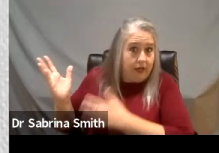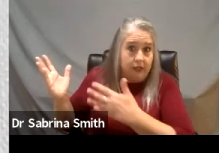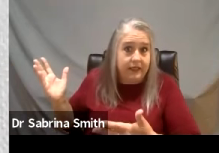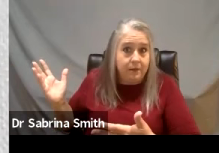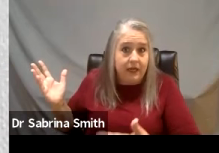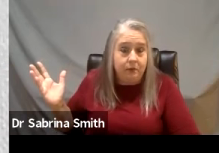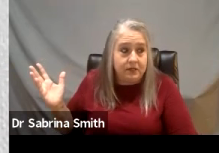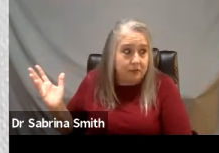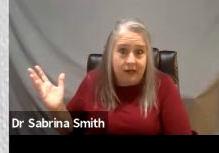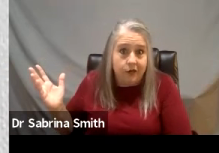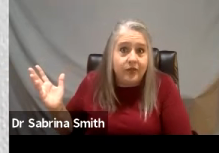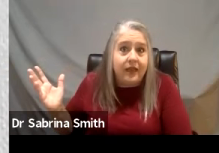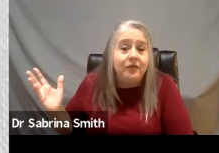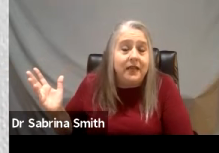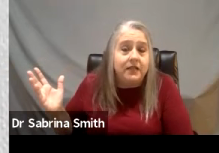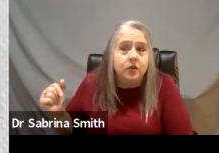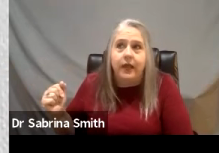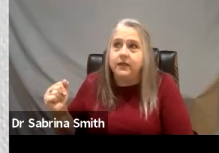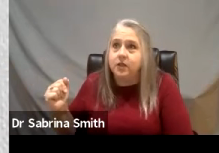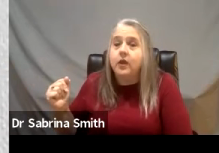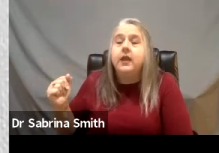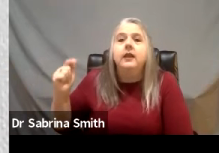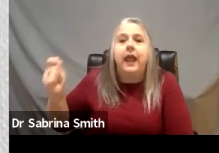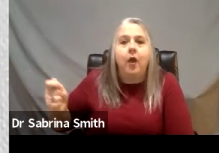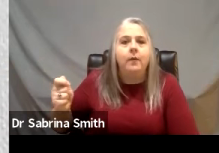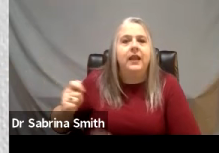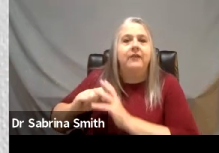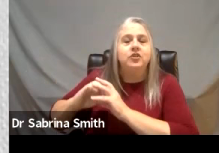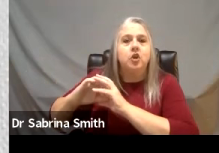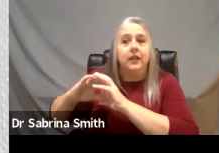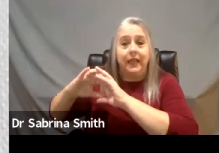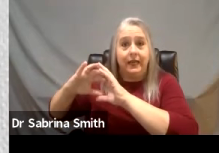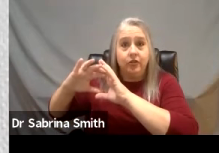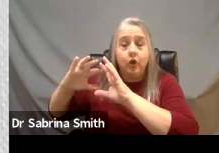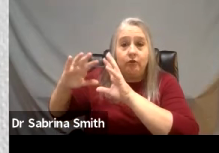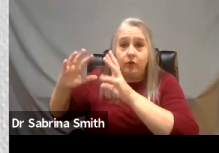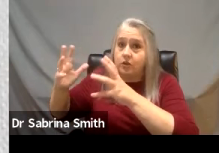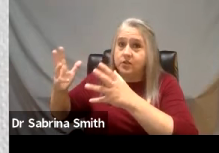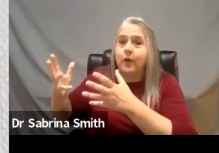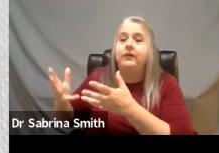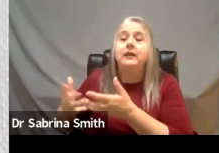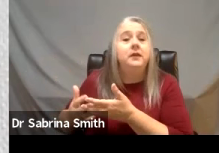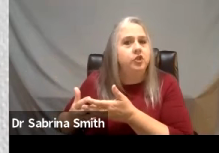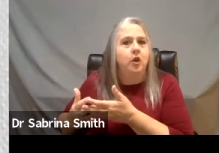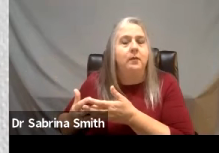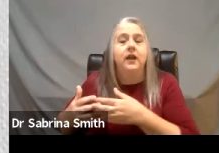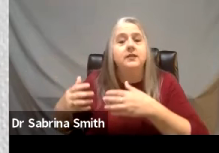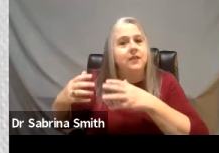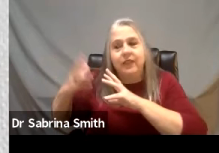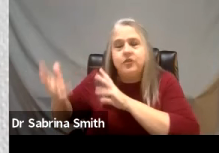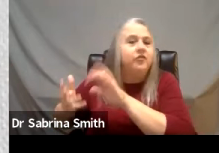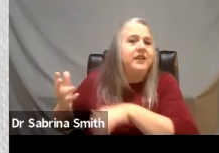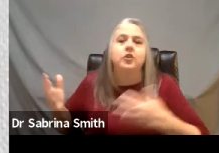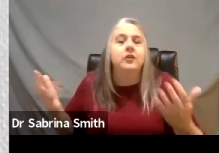So you've got to glean the meaning, but Sabrina, I don't know what that even means. Okay. So now I'm going to have to start getting the overall surrounding picture,